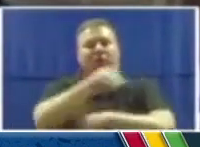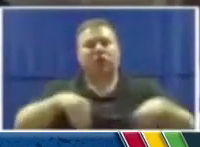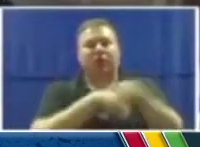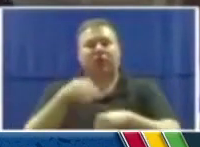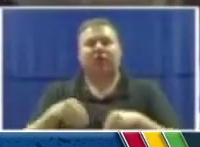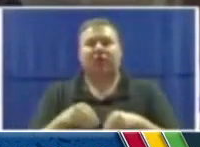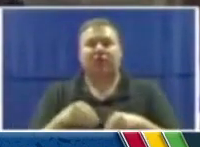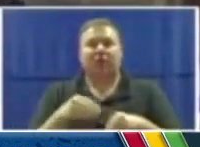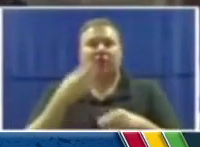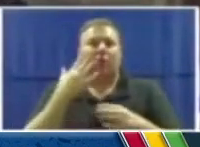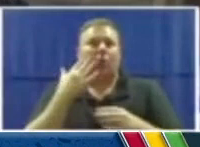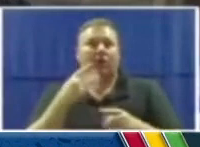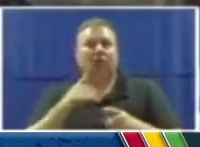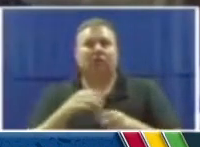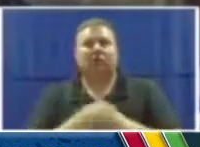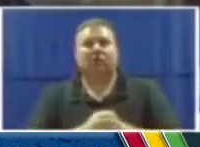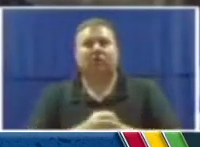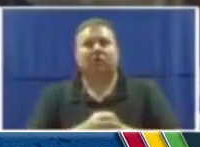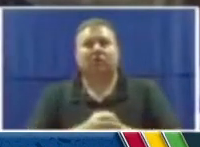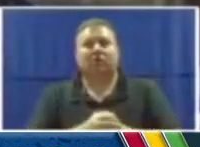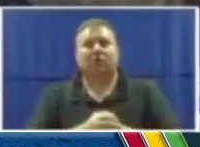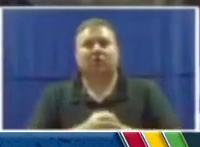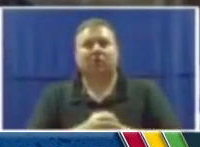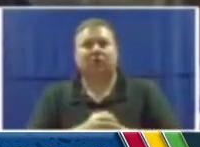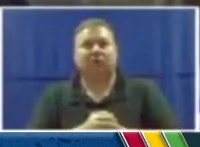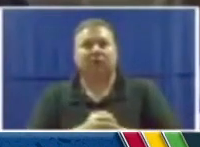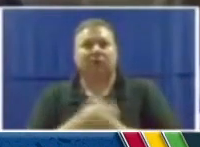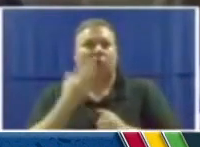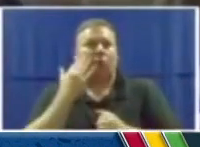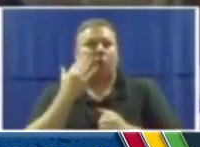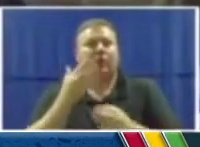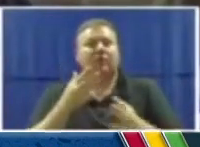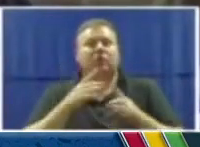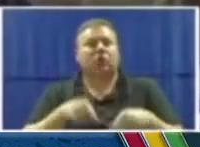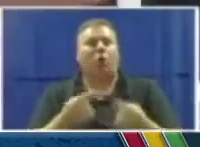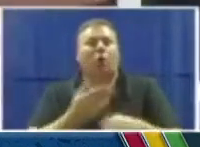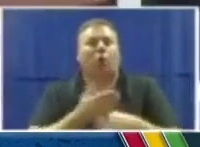you finally run out of carnival rides, off you go on a nice cushy diplomatic posting.